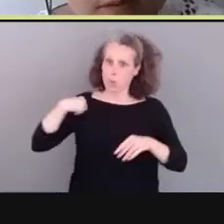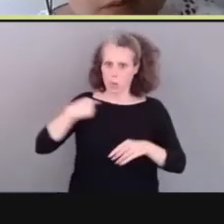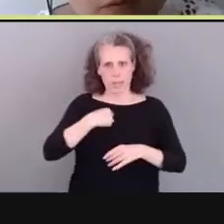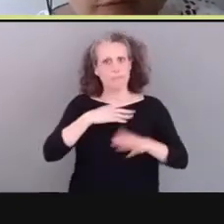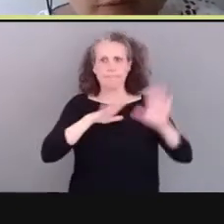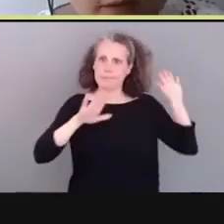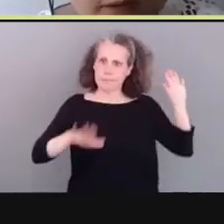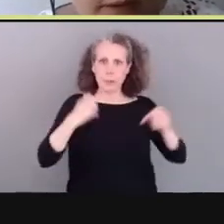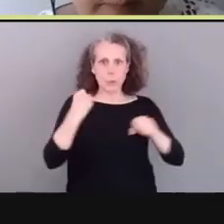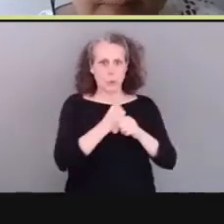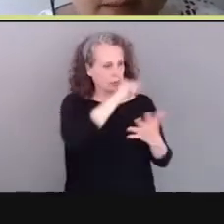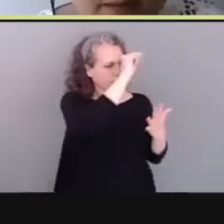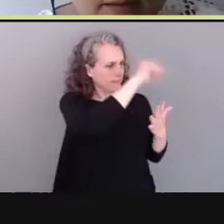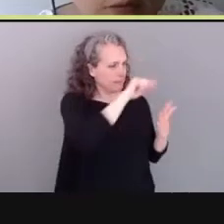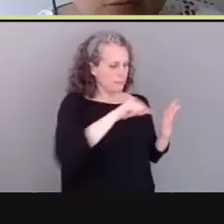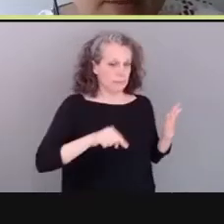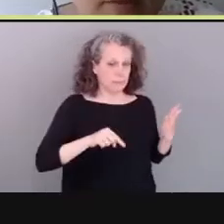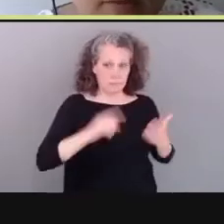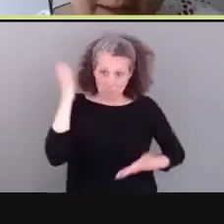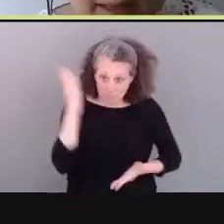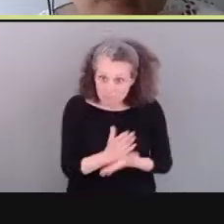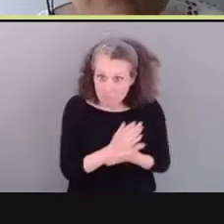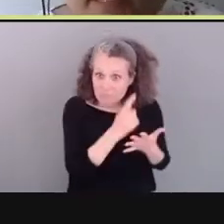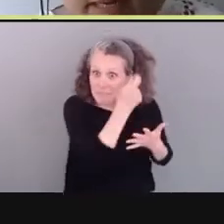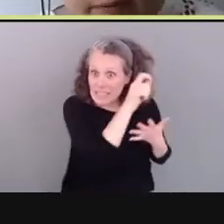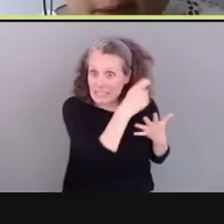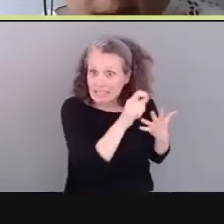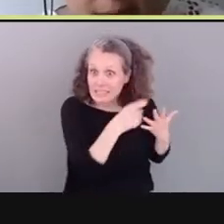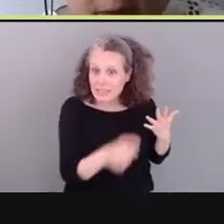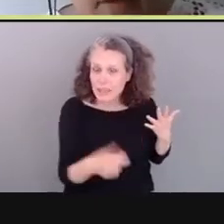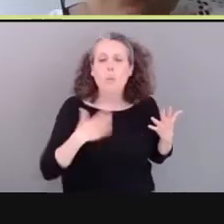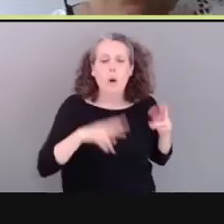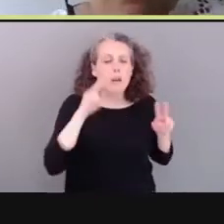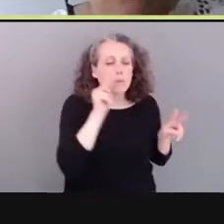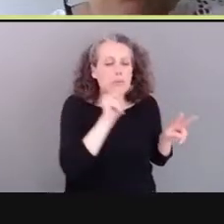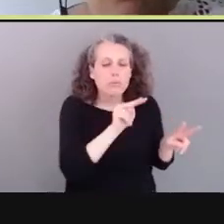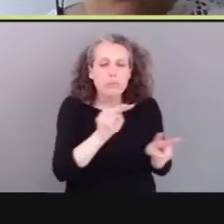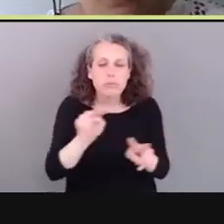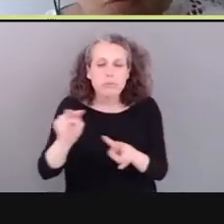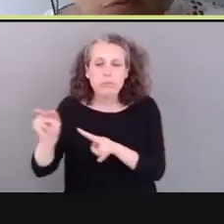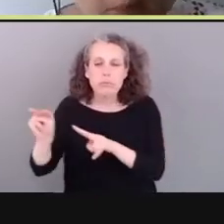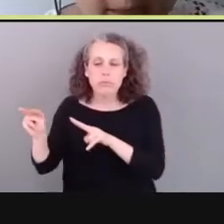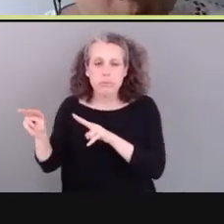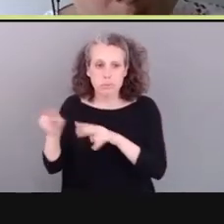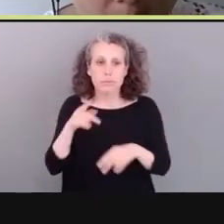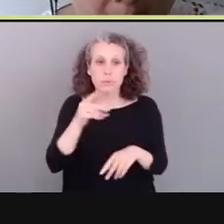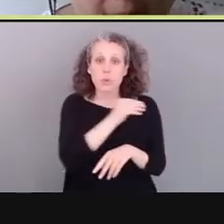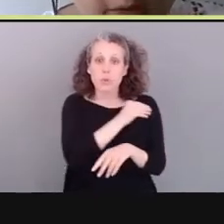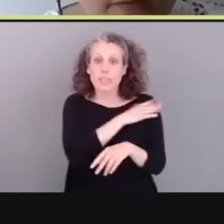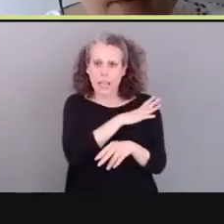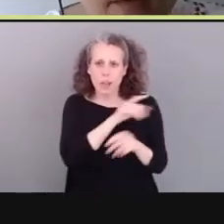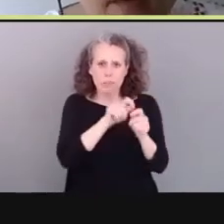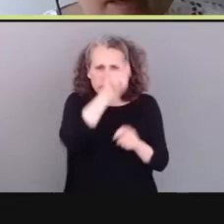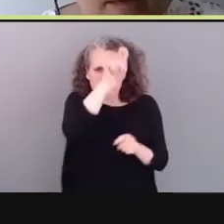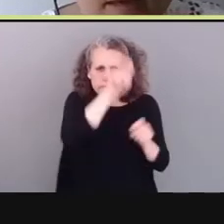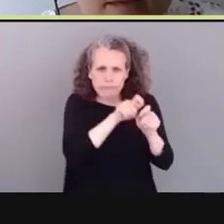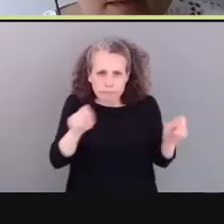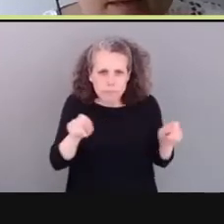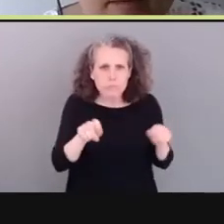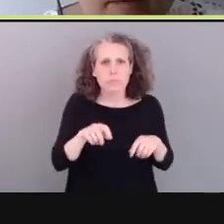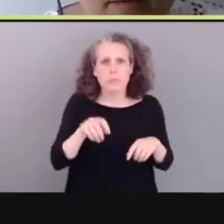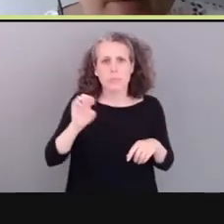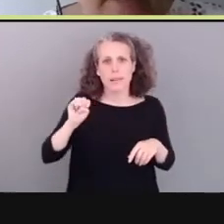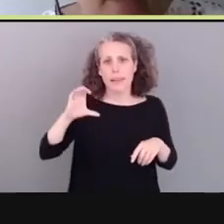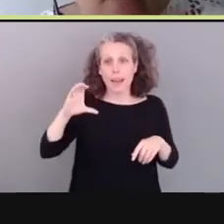this sort of using the revised resilience marker, which is in use by ECHO partners